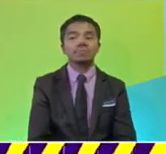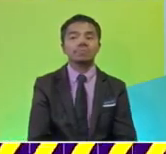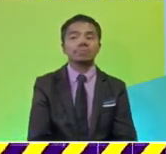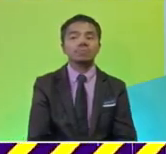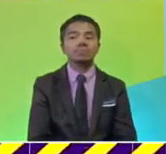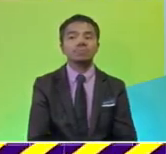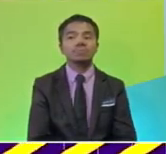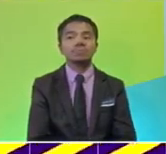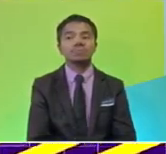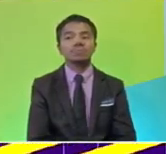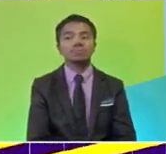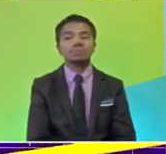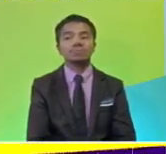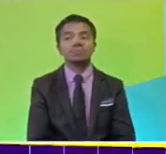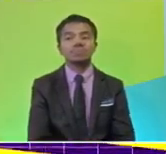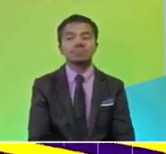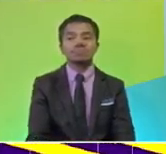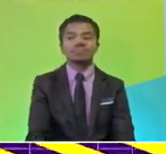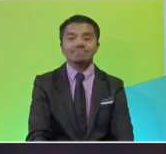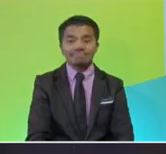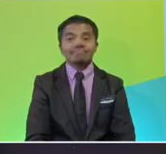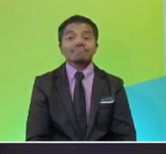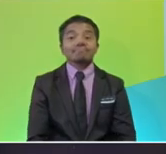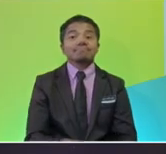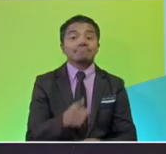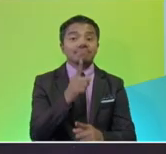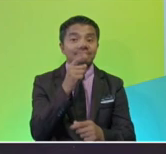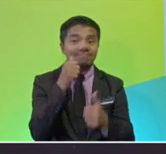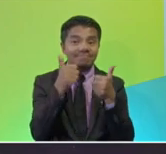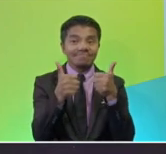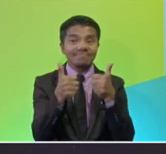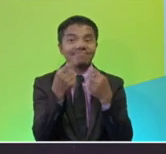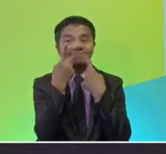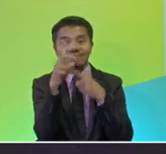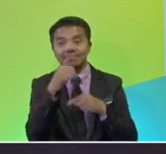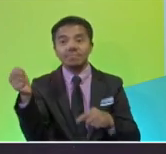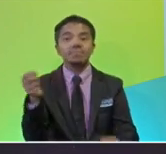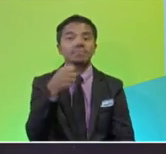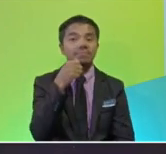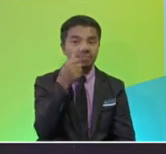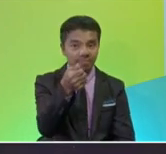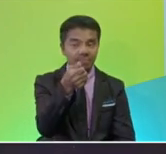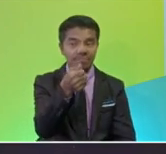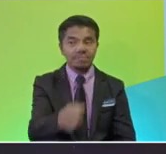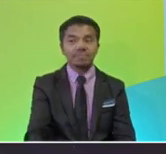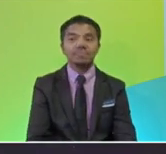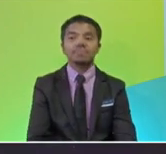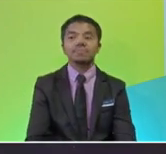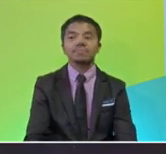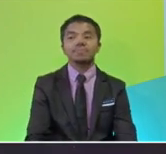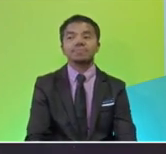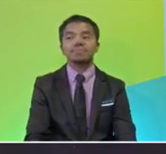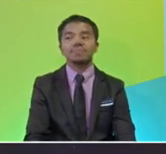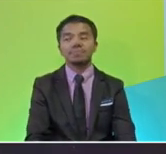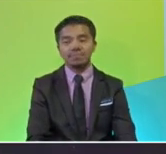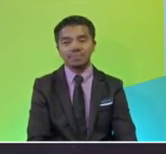can row a small boat. Okay, good. Well done. Good justification, Fatini. Good job. So definitely, the answer for this one is